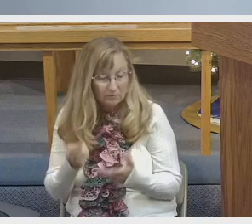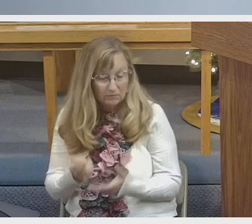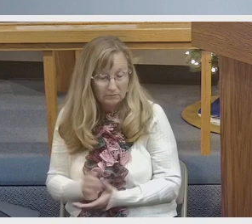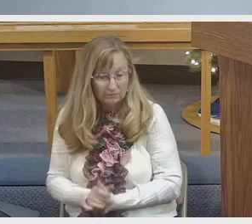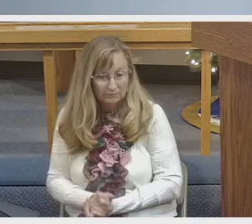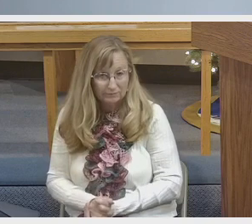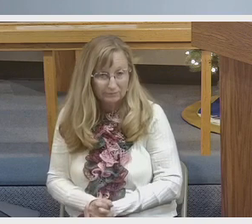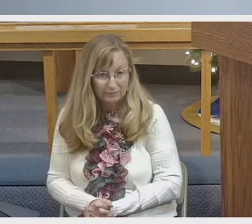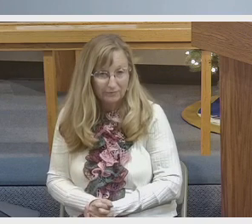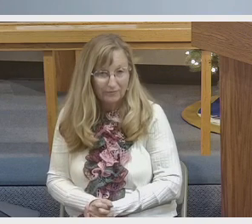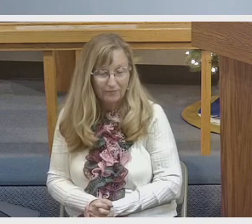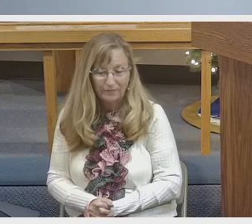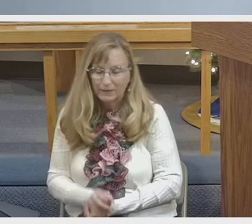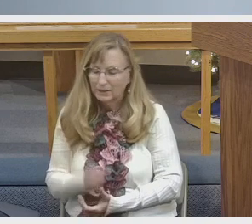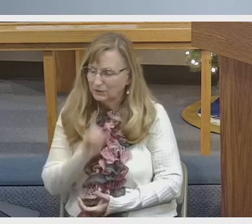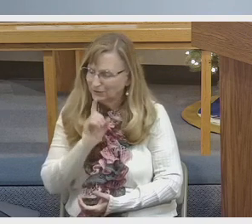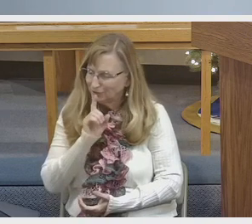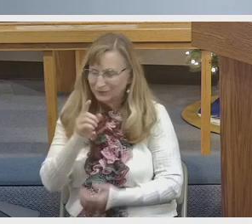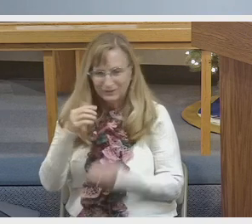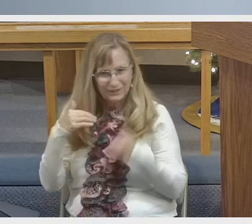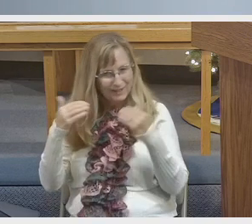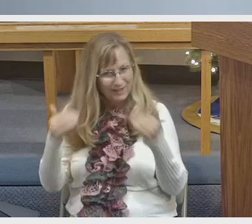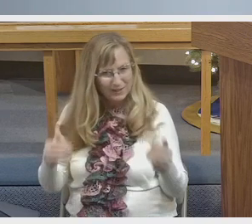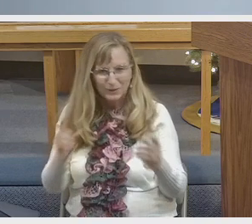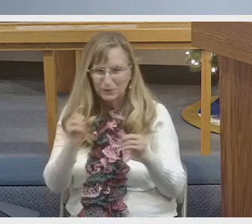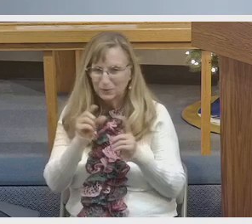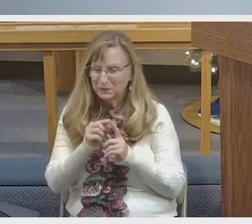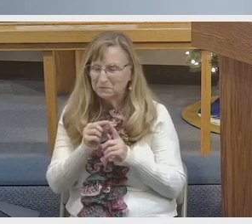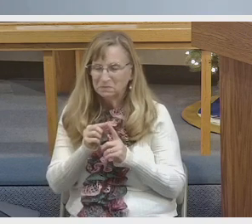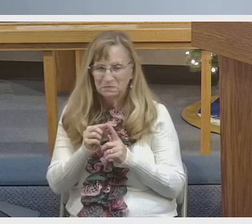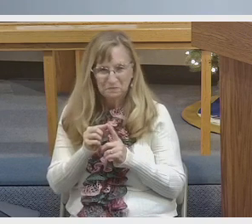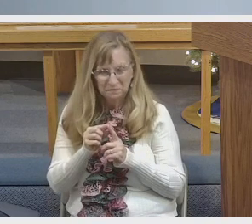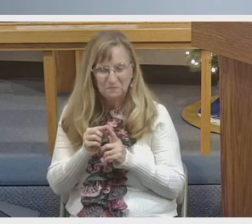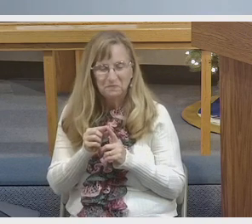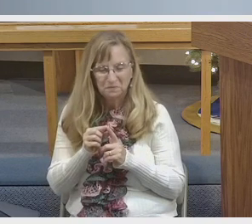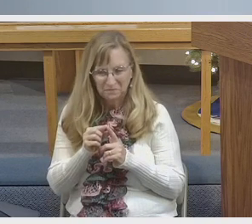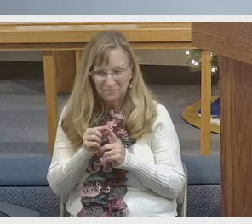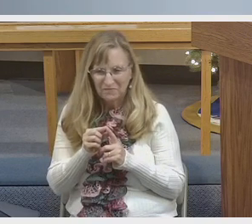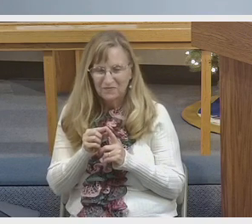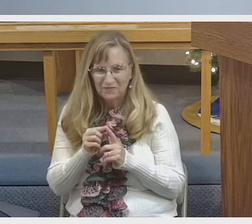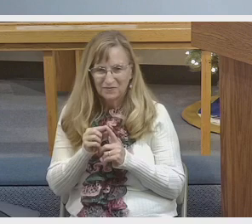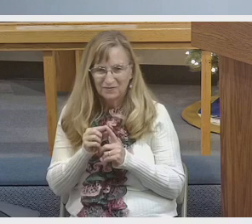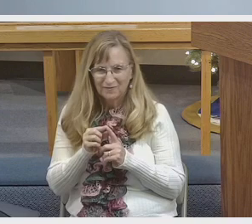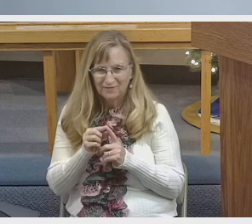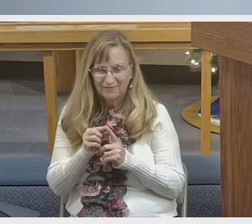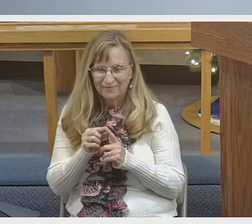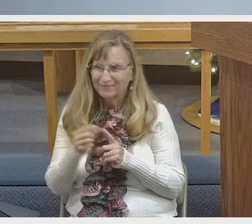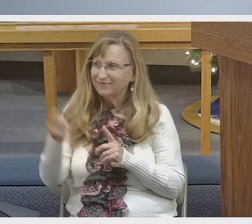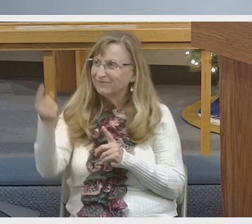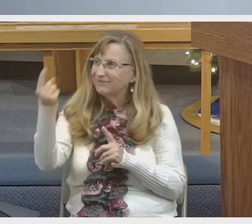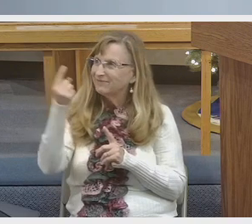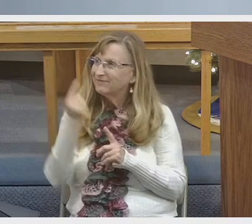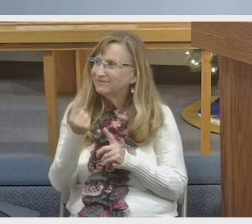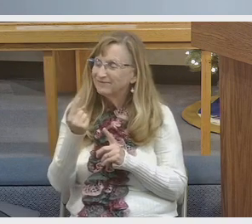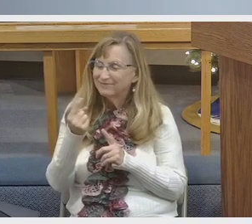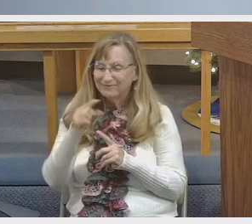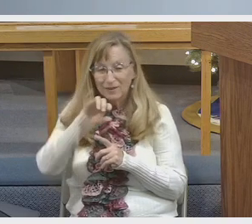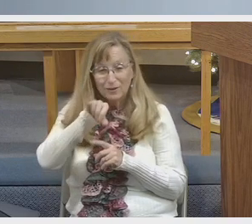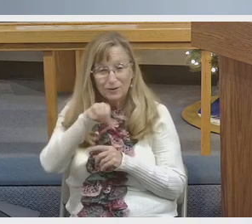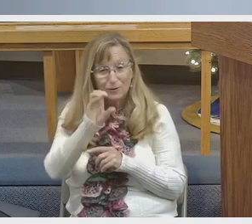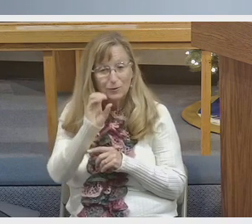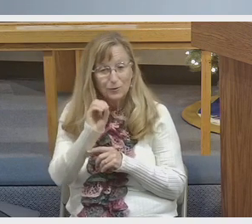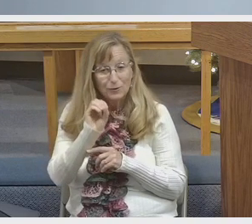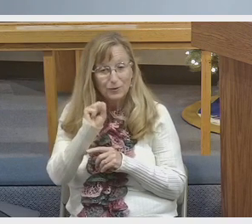And as sure as the angel's words, the intercessor from God's mouth to Joseph's ears and to Mary's